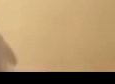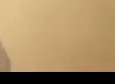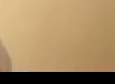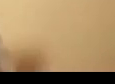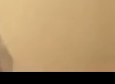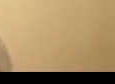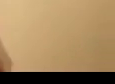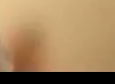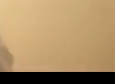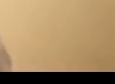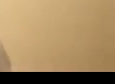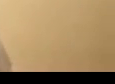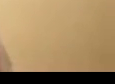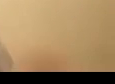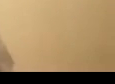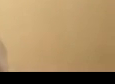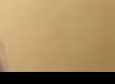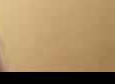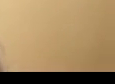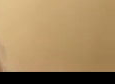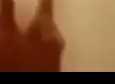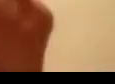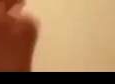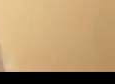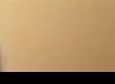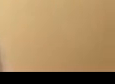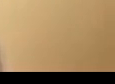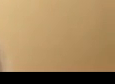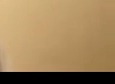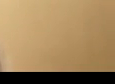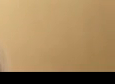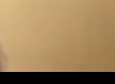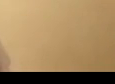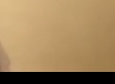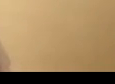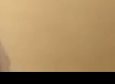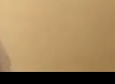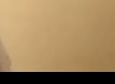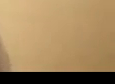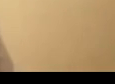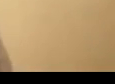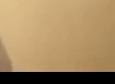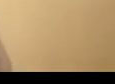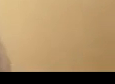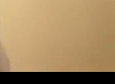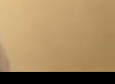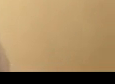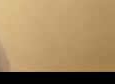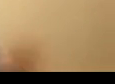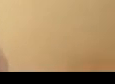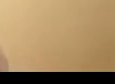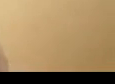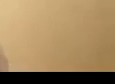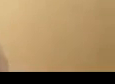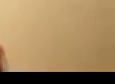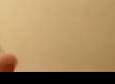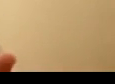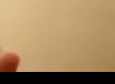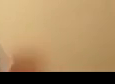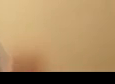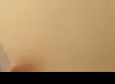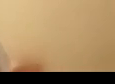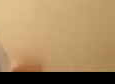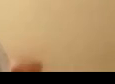or other medical conditions that are going on, it really just depends on where they're at. There are some older kids as